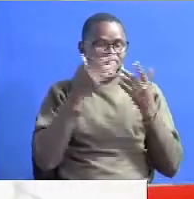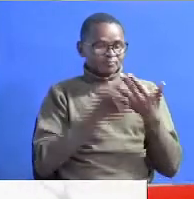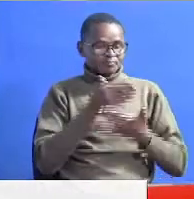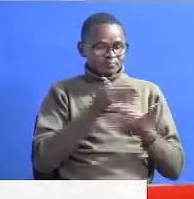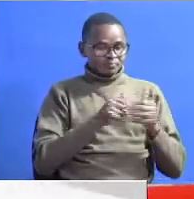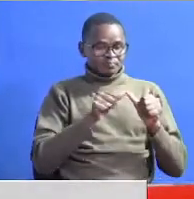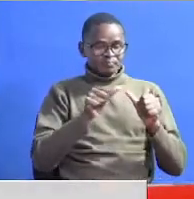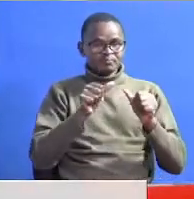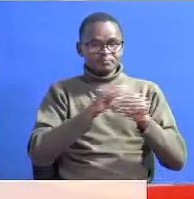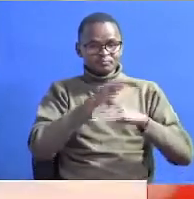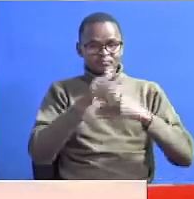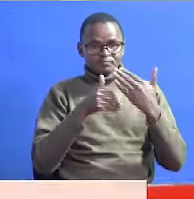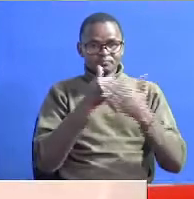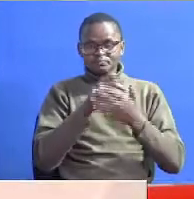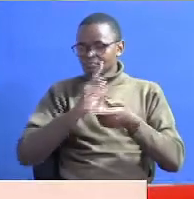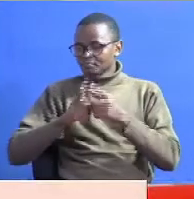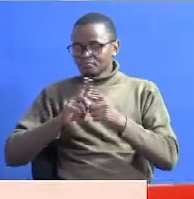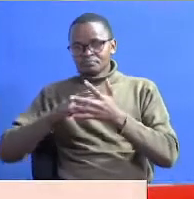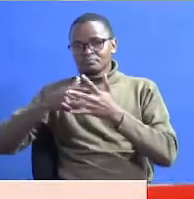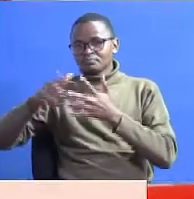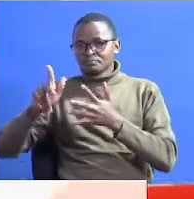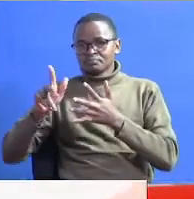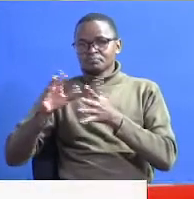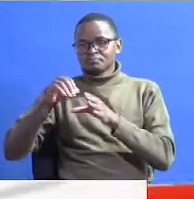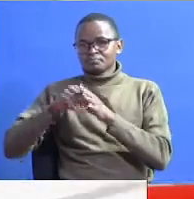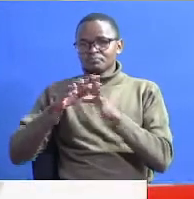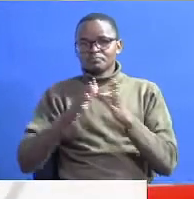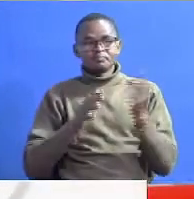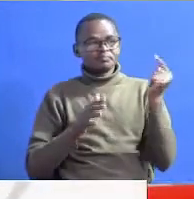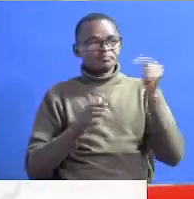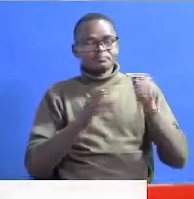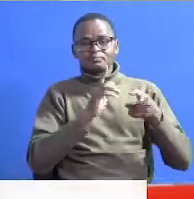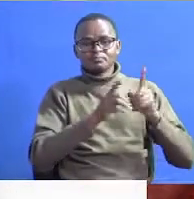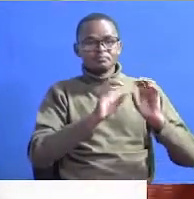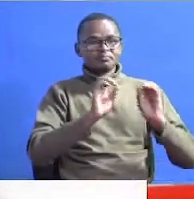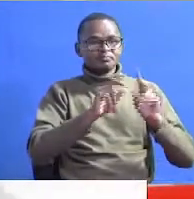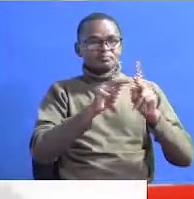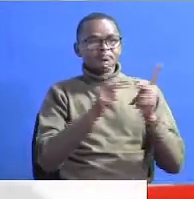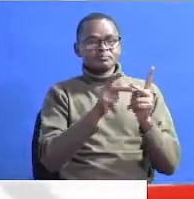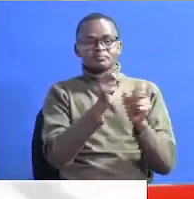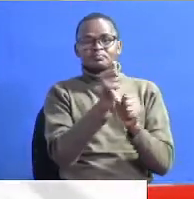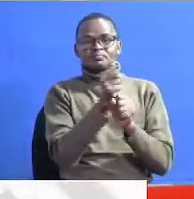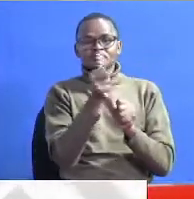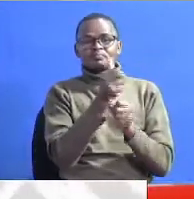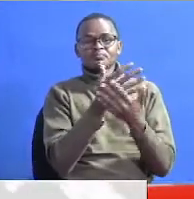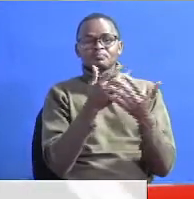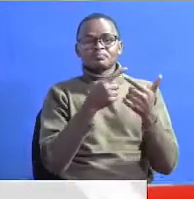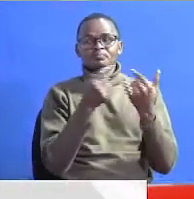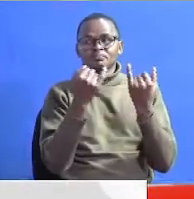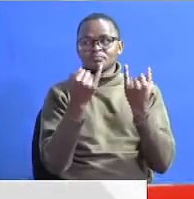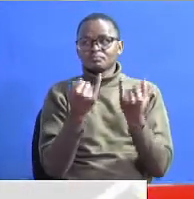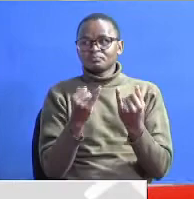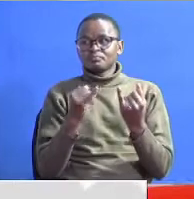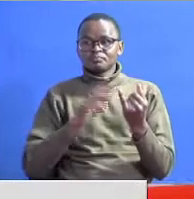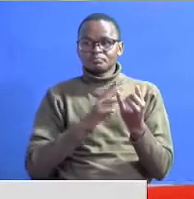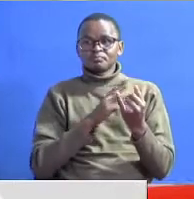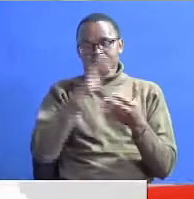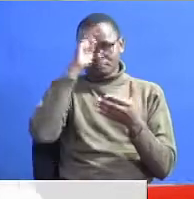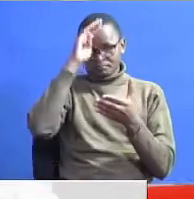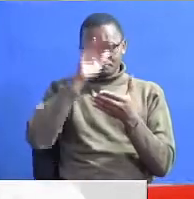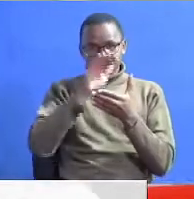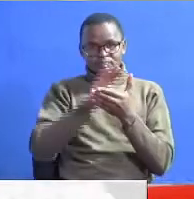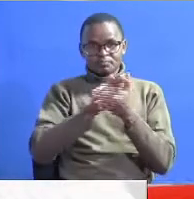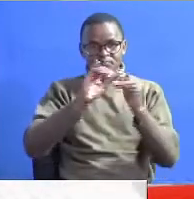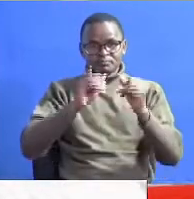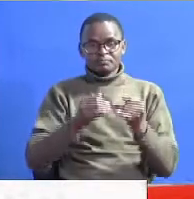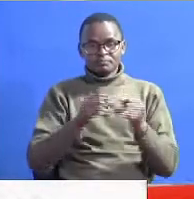running. Everyone is running away. Investors are running away. There's no place to do anything. Okay. But now we believe that this is a